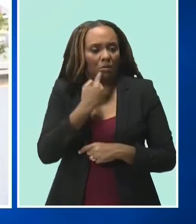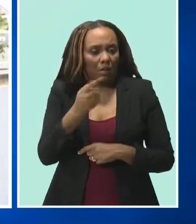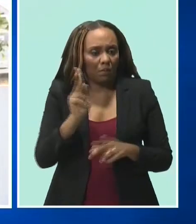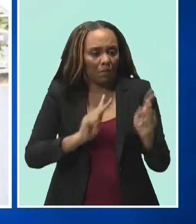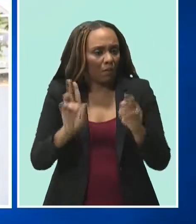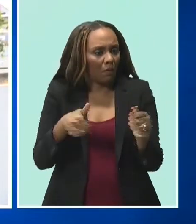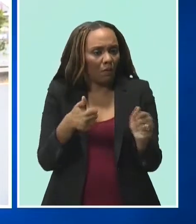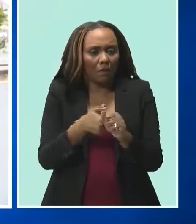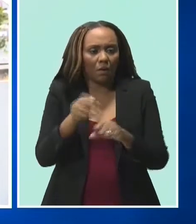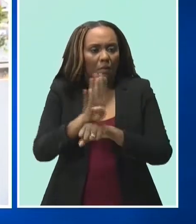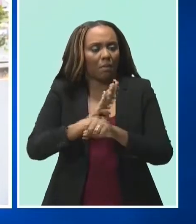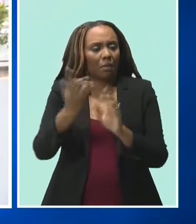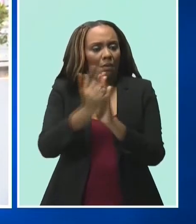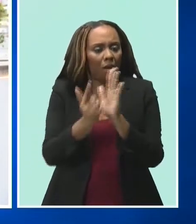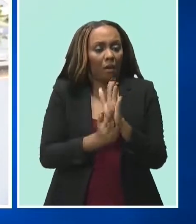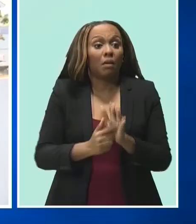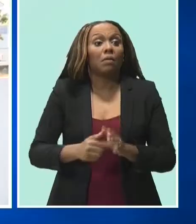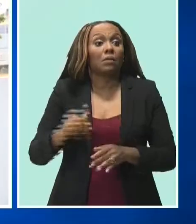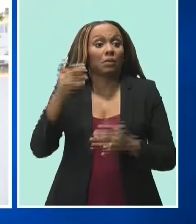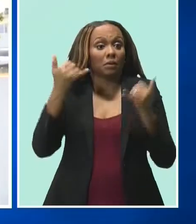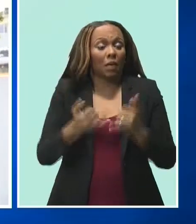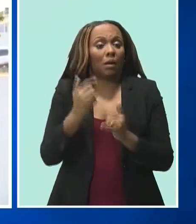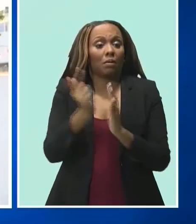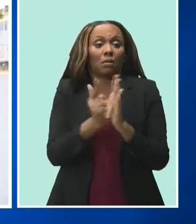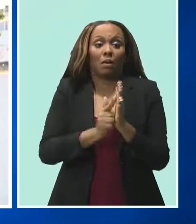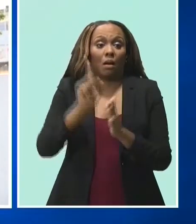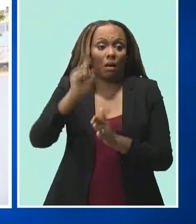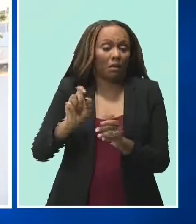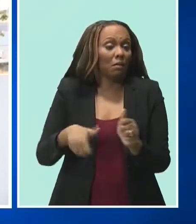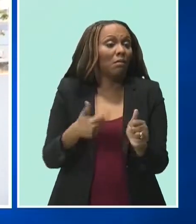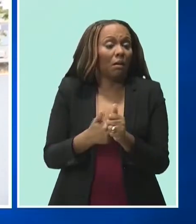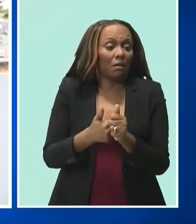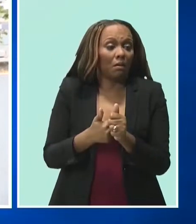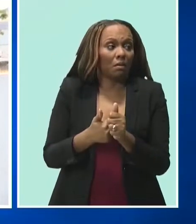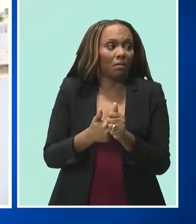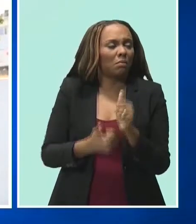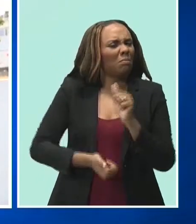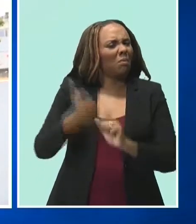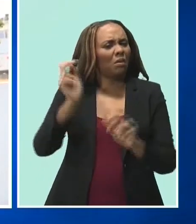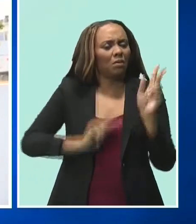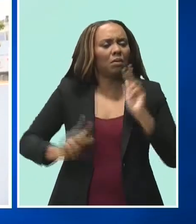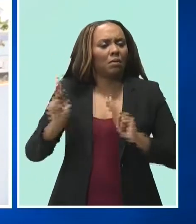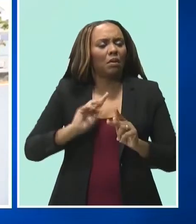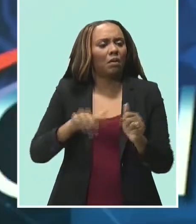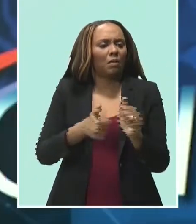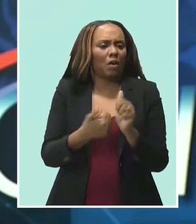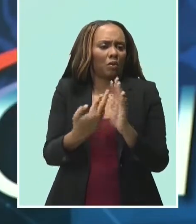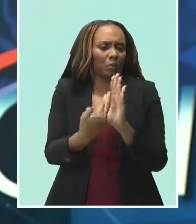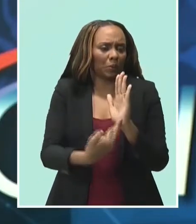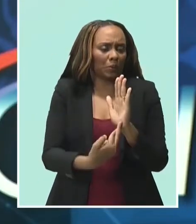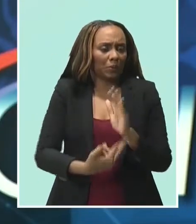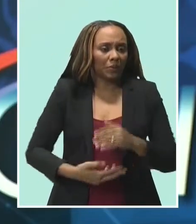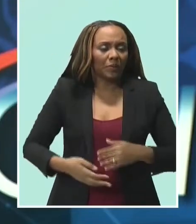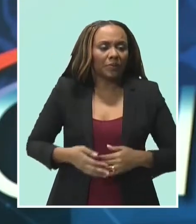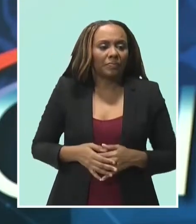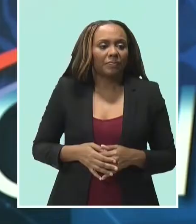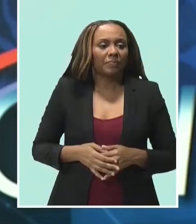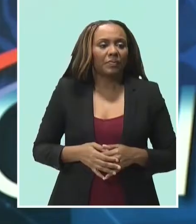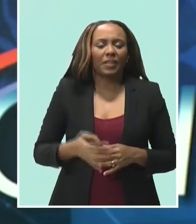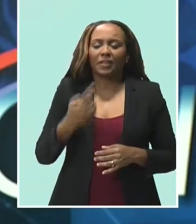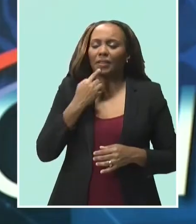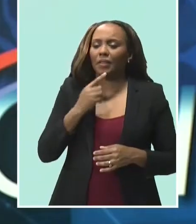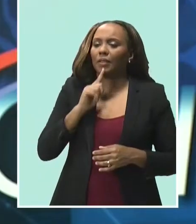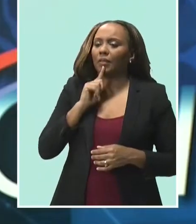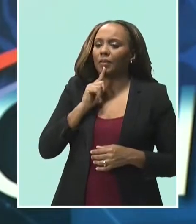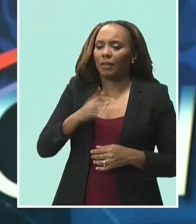laws of Barbados, and this is a law which has to be complied with, and for most part the sector is complying. Well, Mr. Haynes